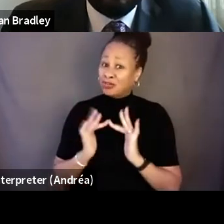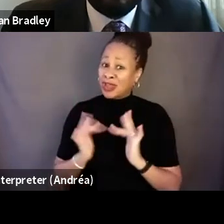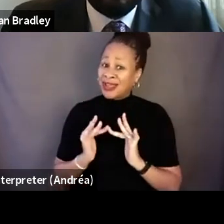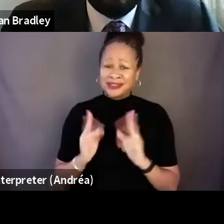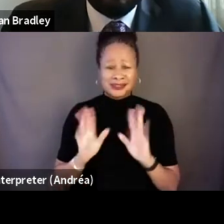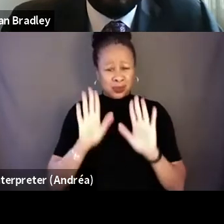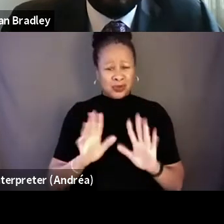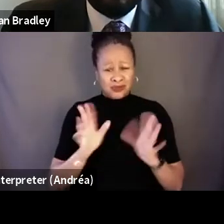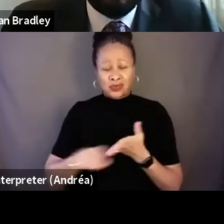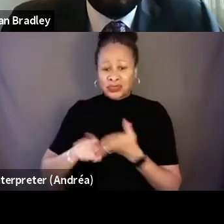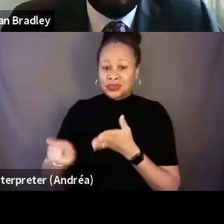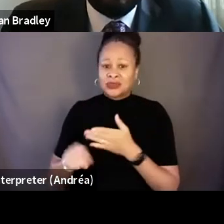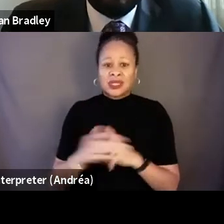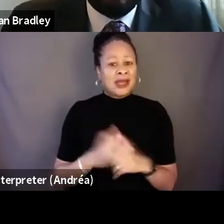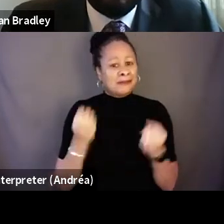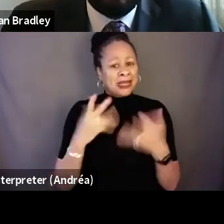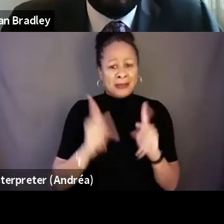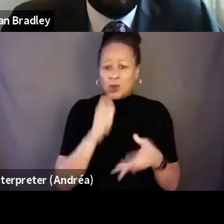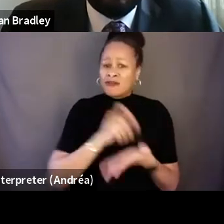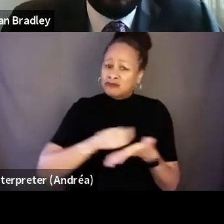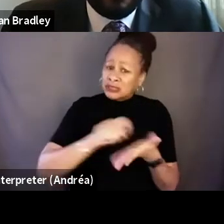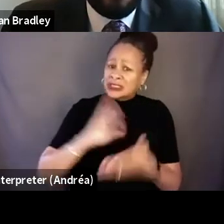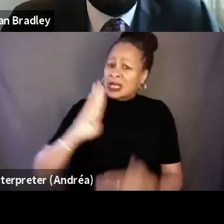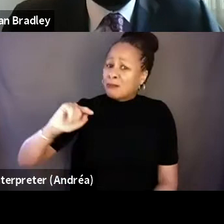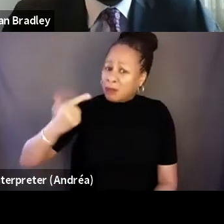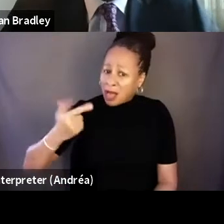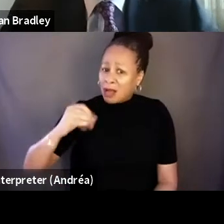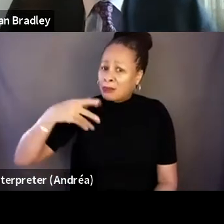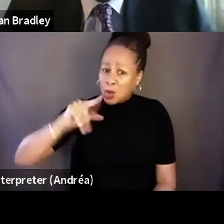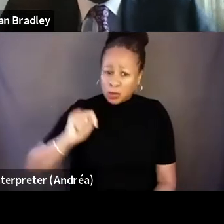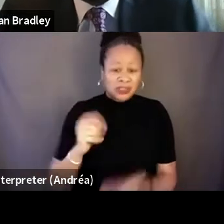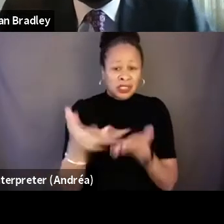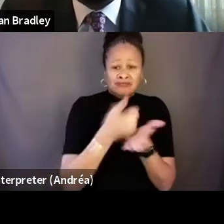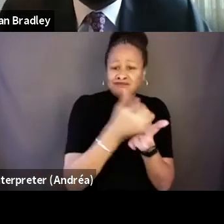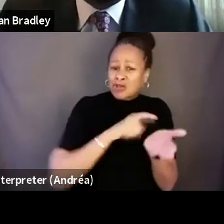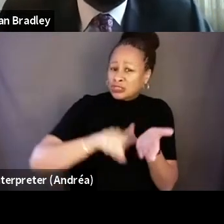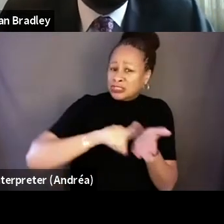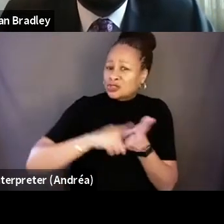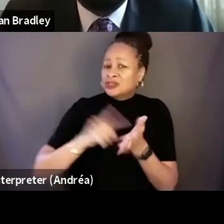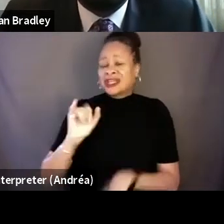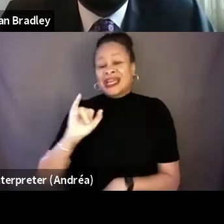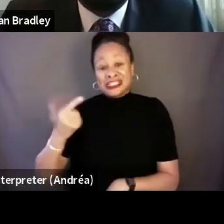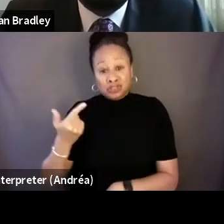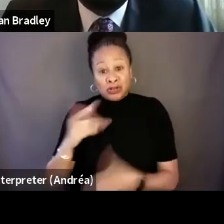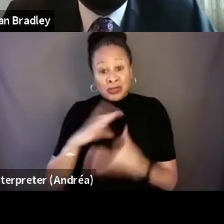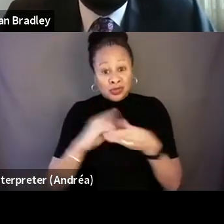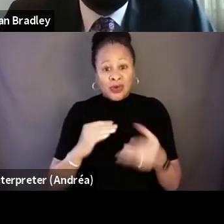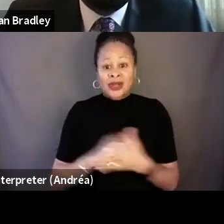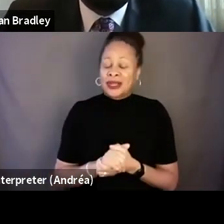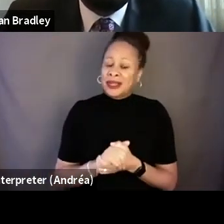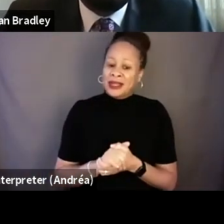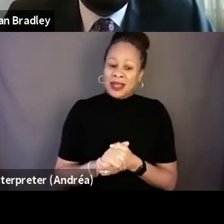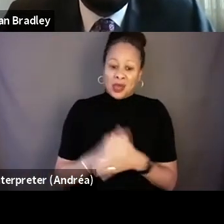this topic, who are doing blog posts, who are compiling resources, Instagram stories. One thing we hear a